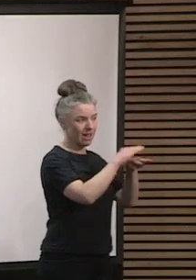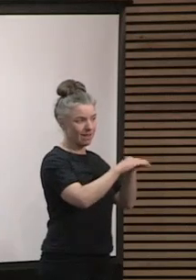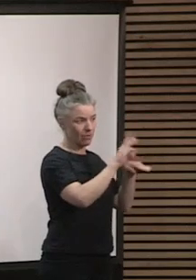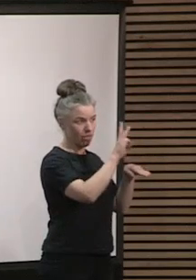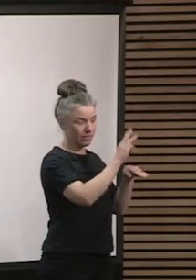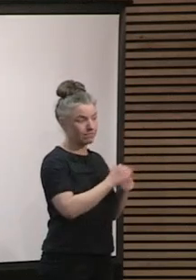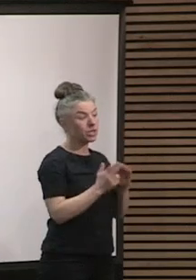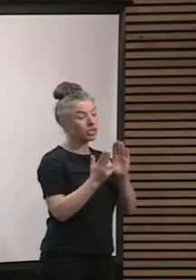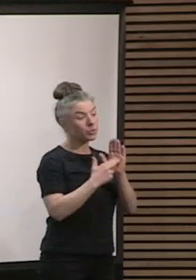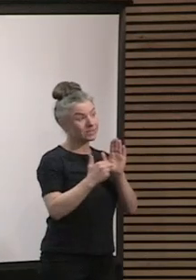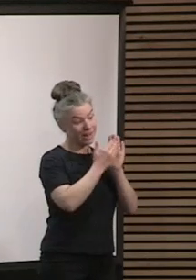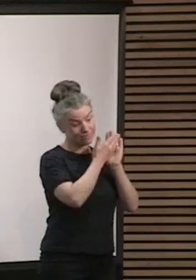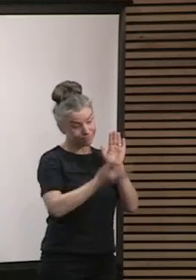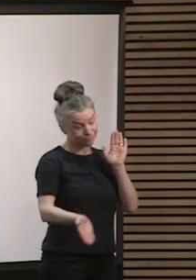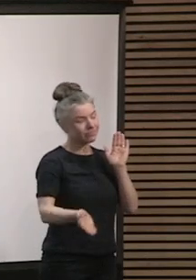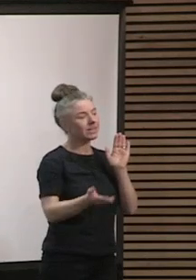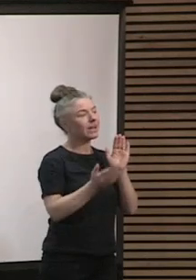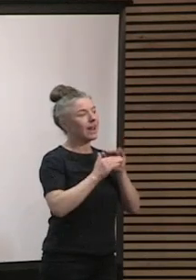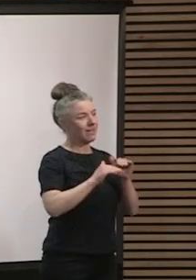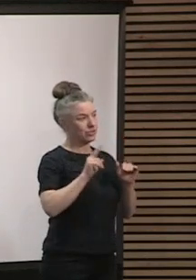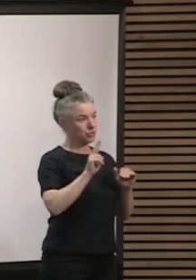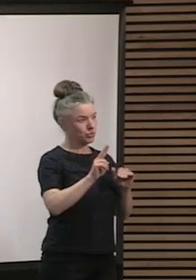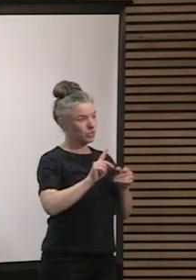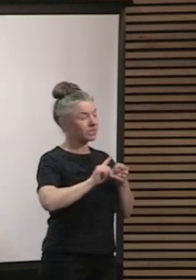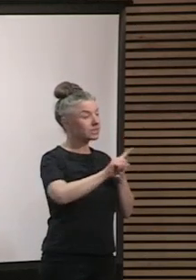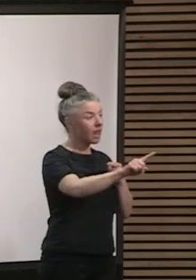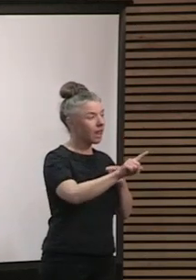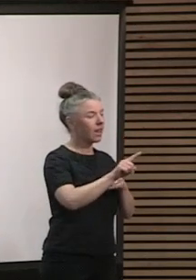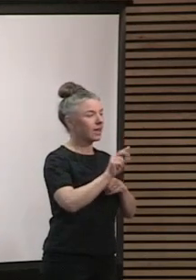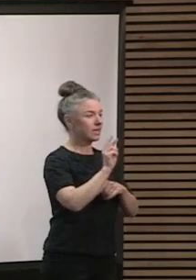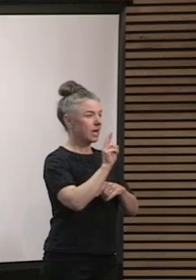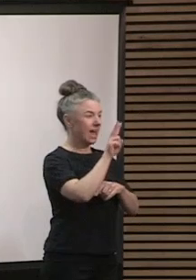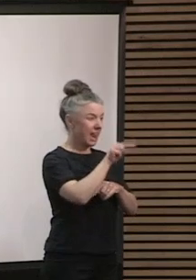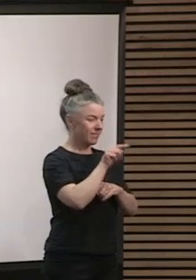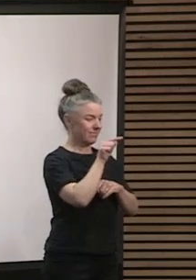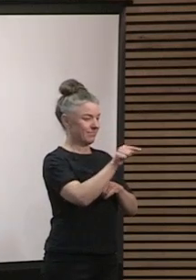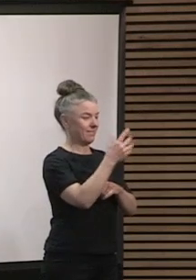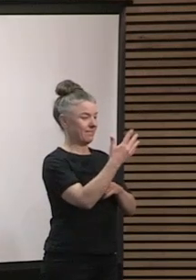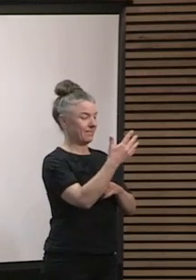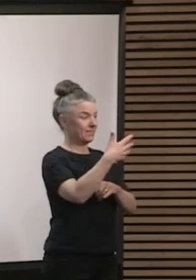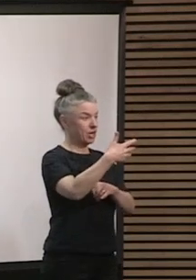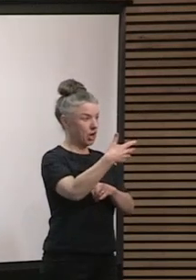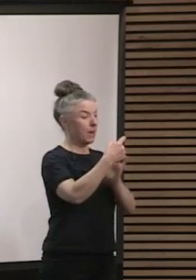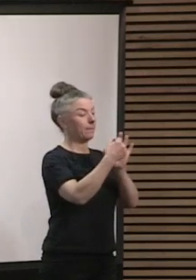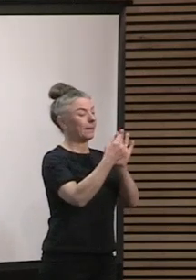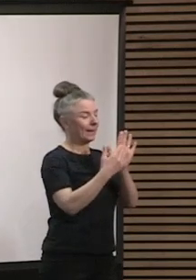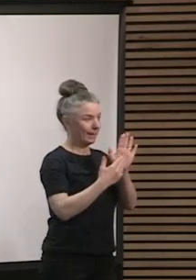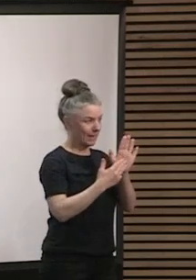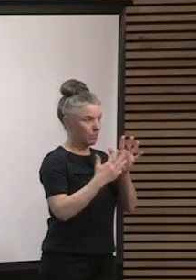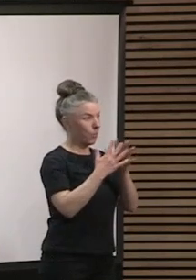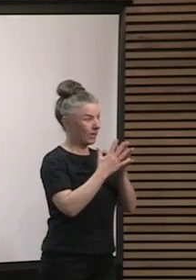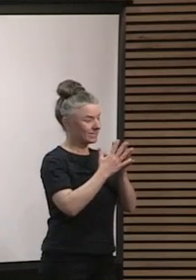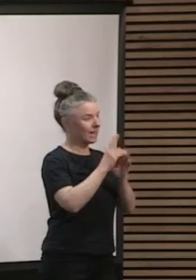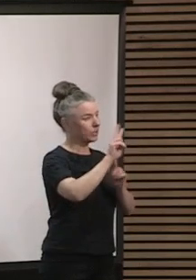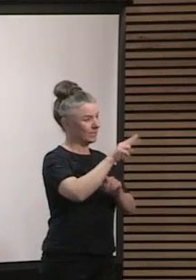level two, the rest of the country, until 11:59 p.m. on Wednesday, the 26th of